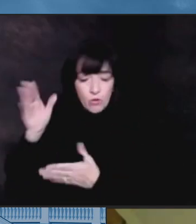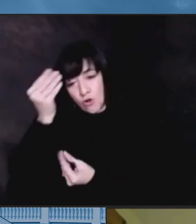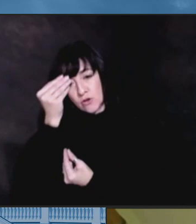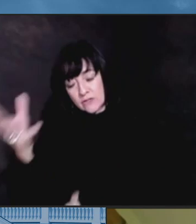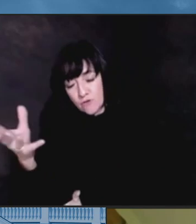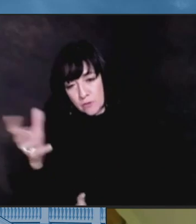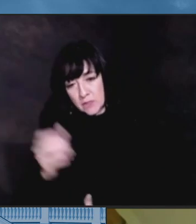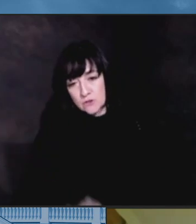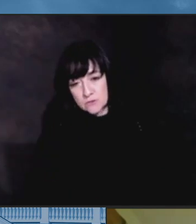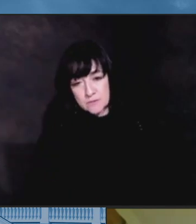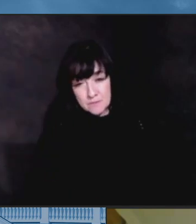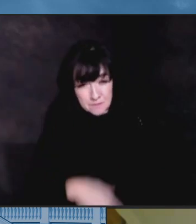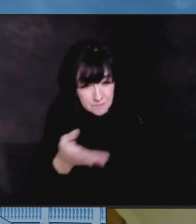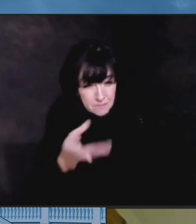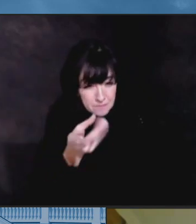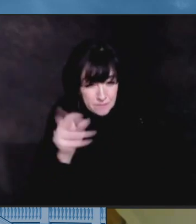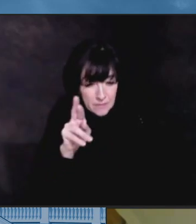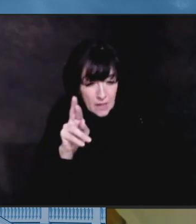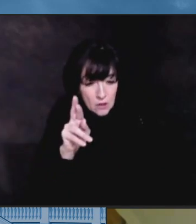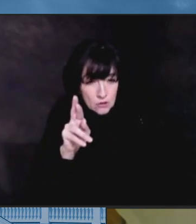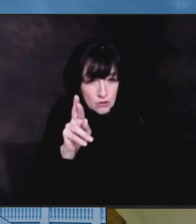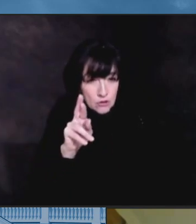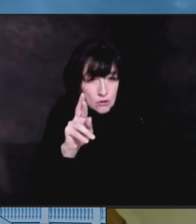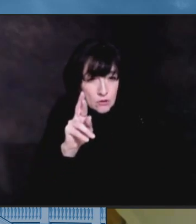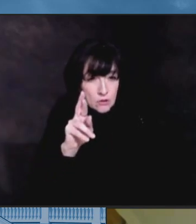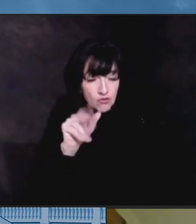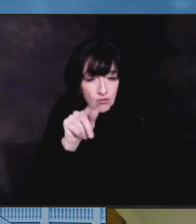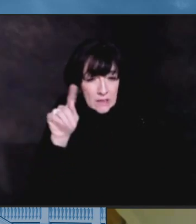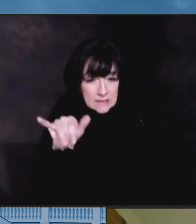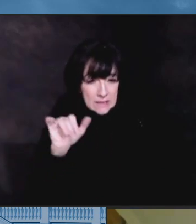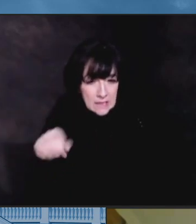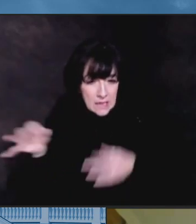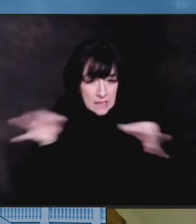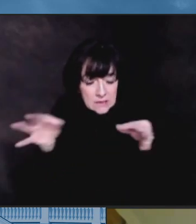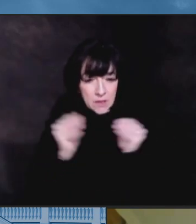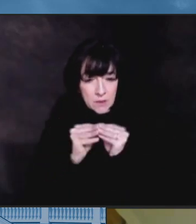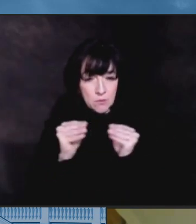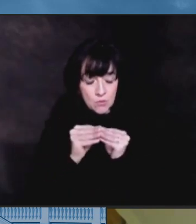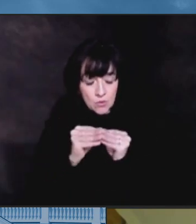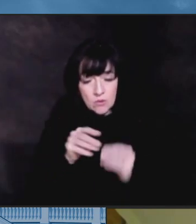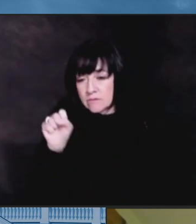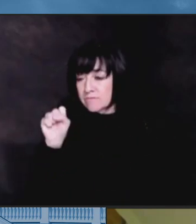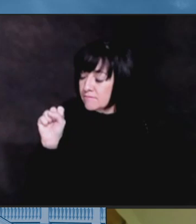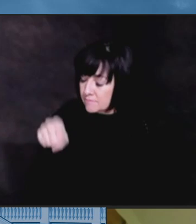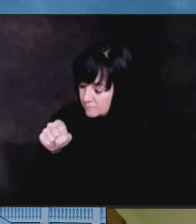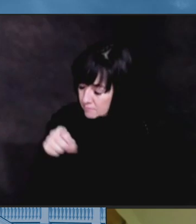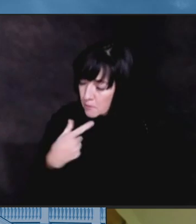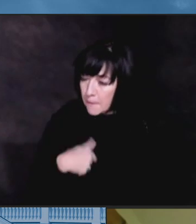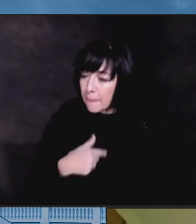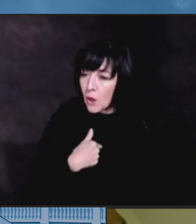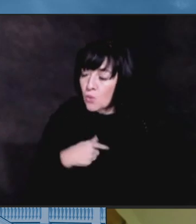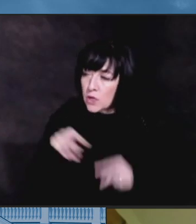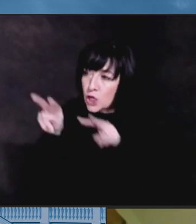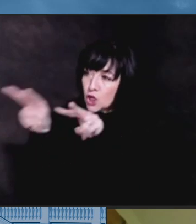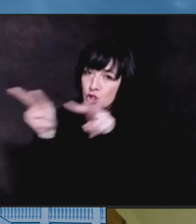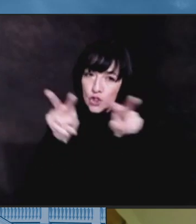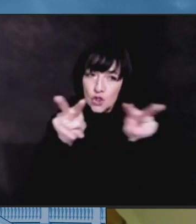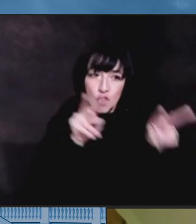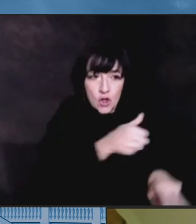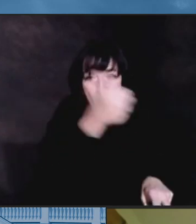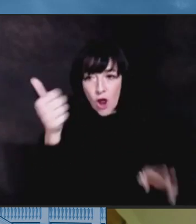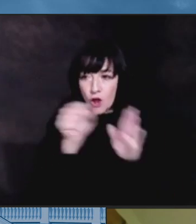we're working hard looking at how other states have presented